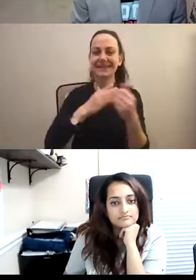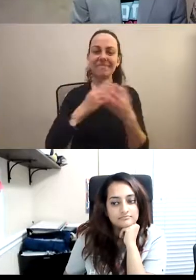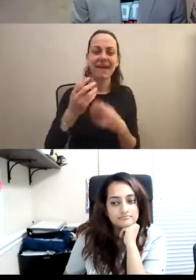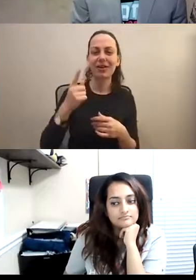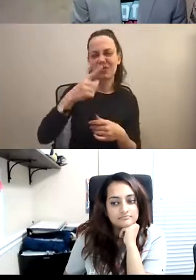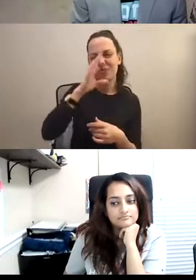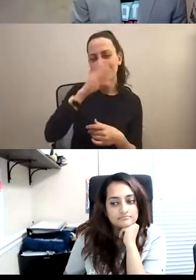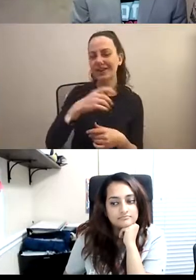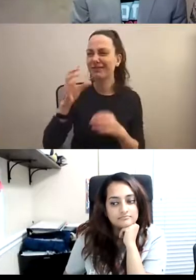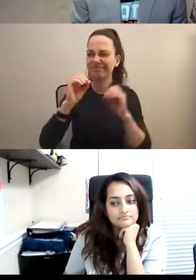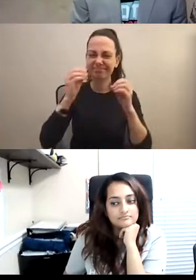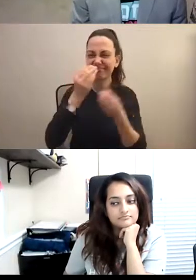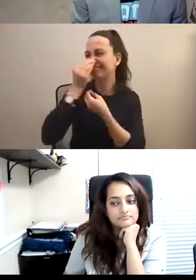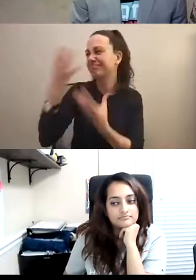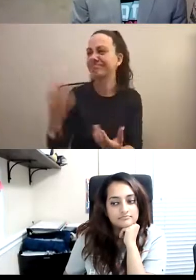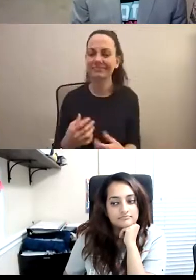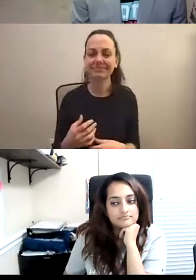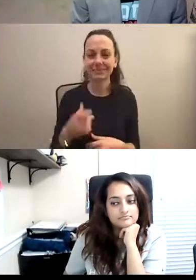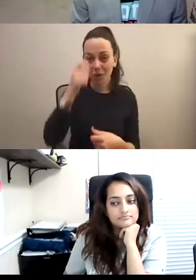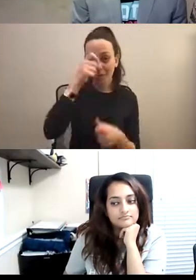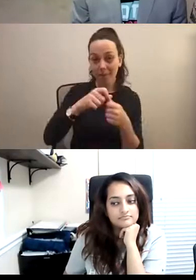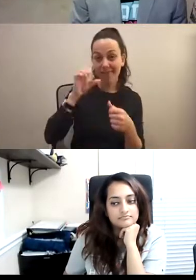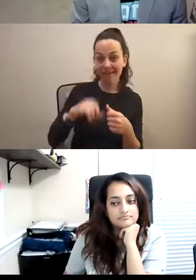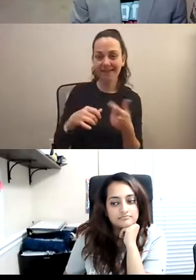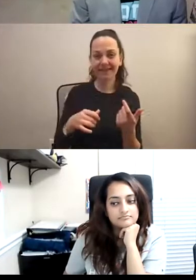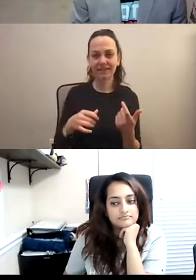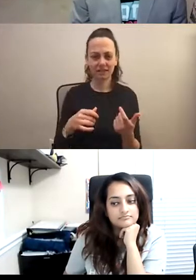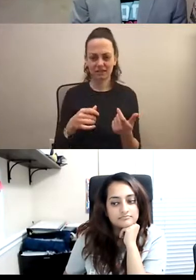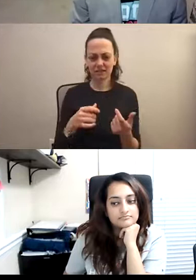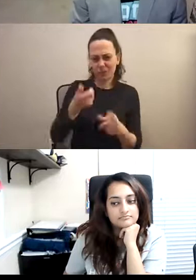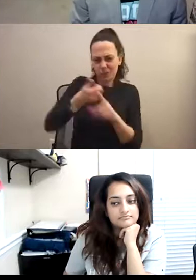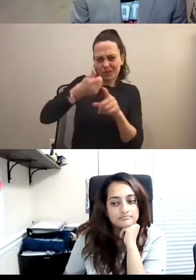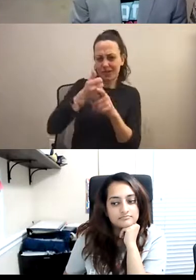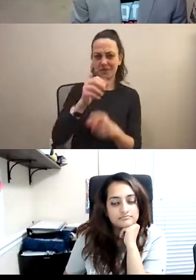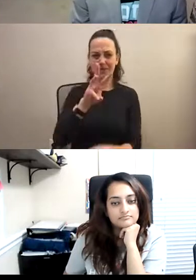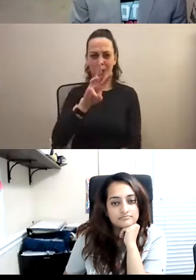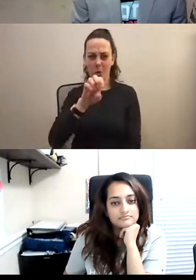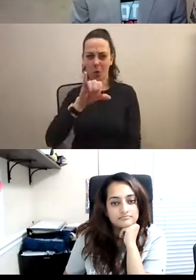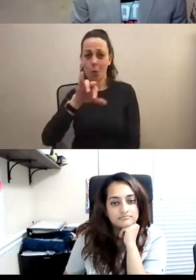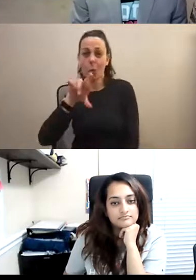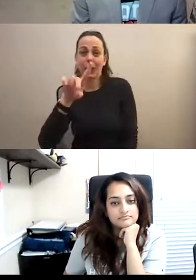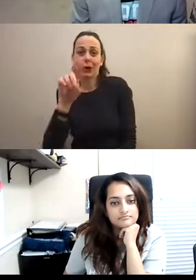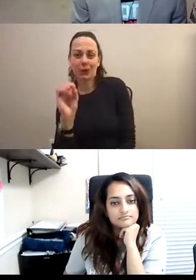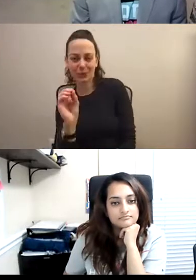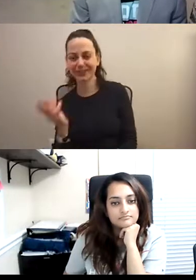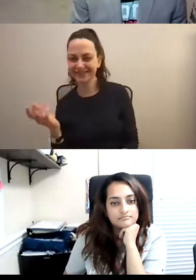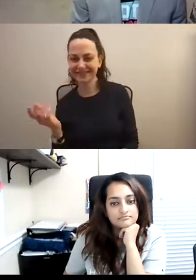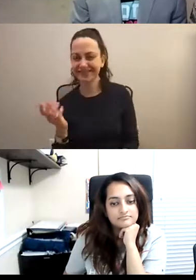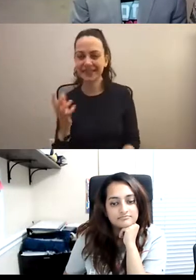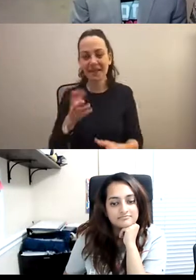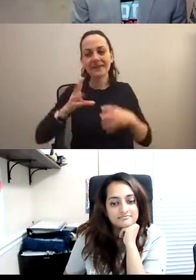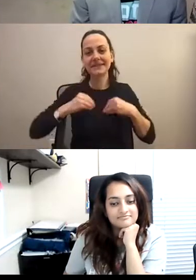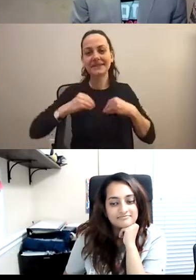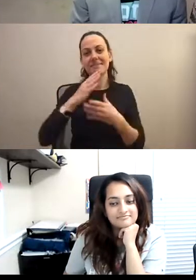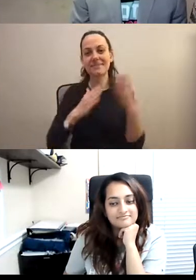And so I'm trying to remember, like, just be a weirdo and like just be cool with that part of yourself, and like don't